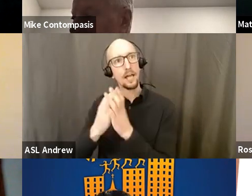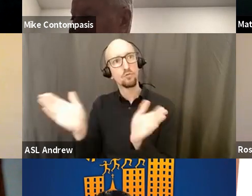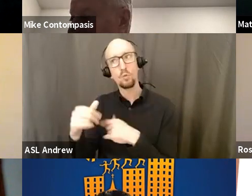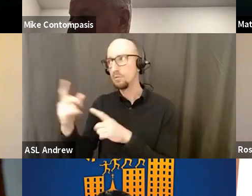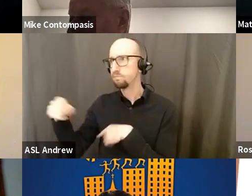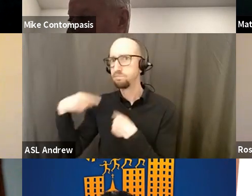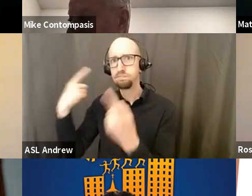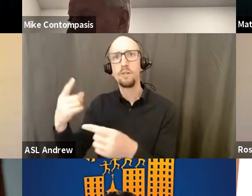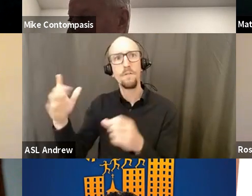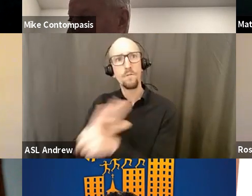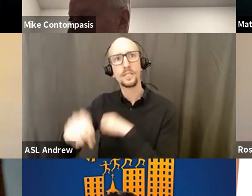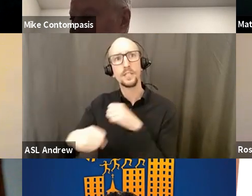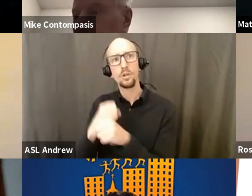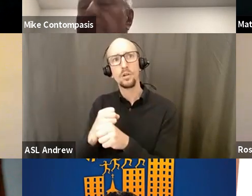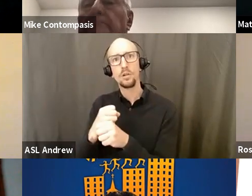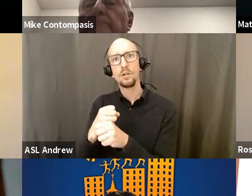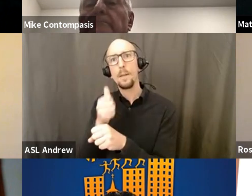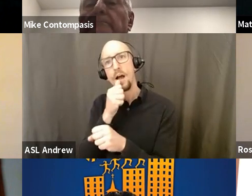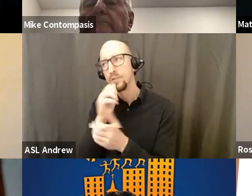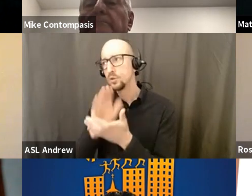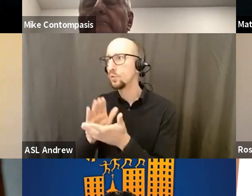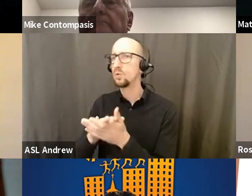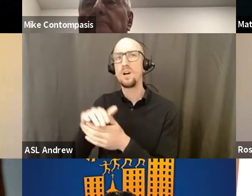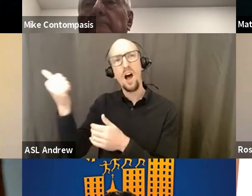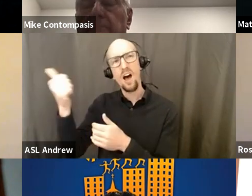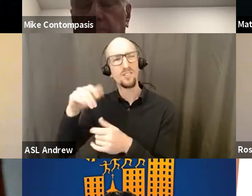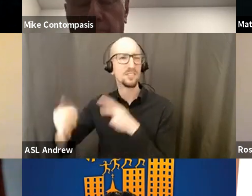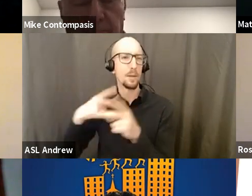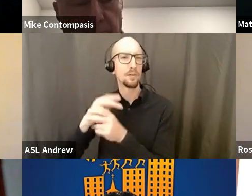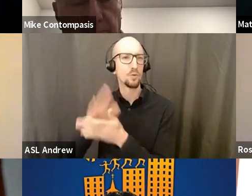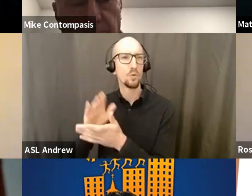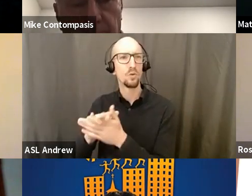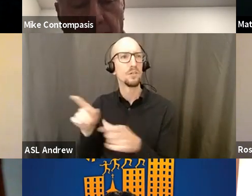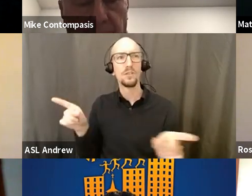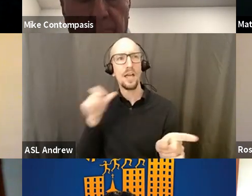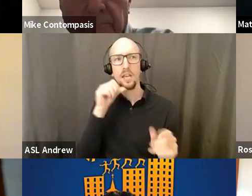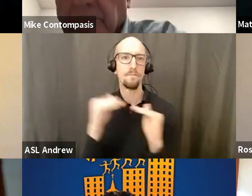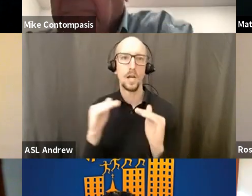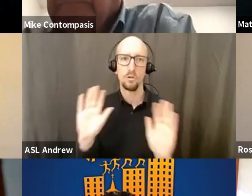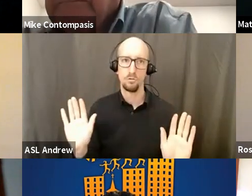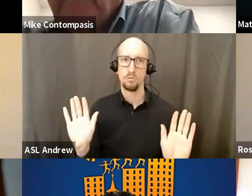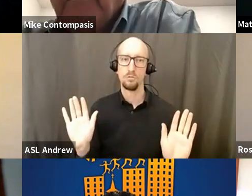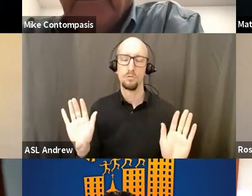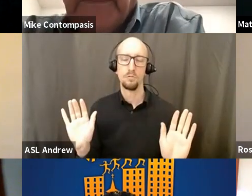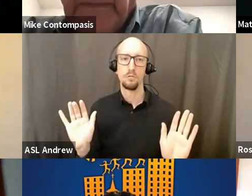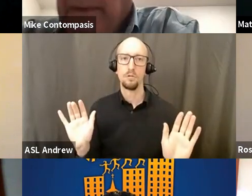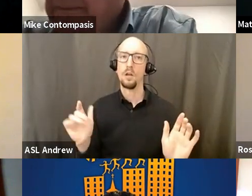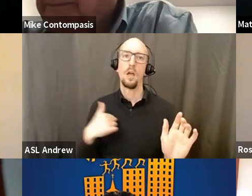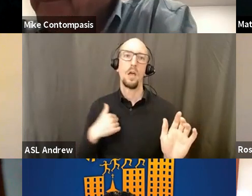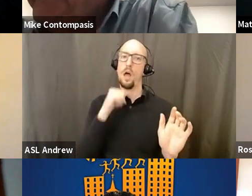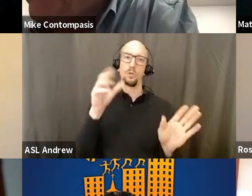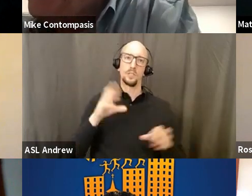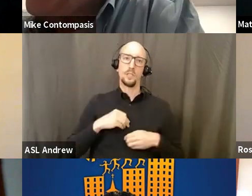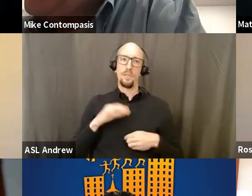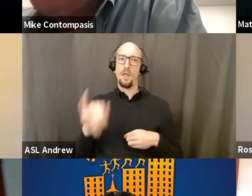for the last year at private schools and other types of schools. That is not setting our children